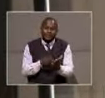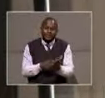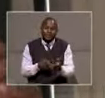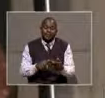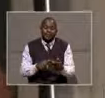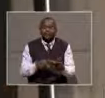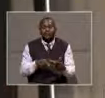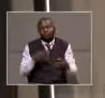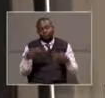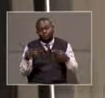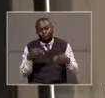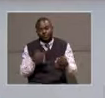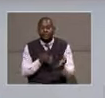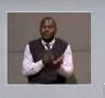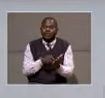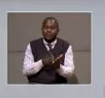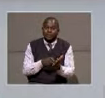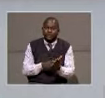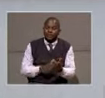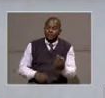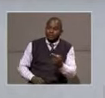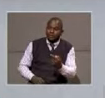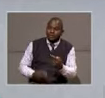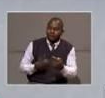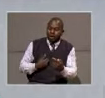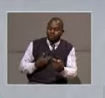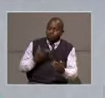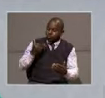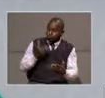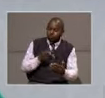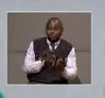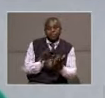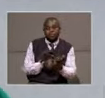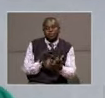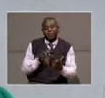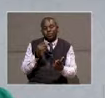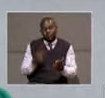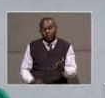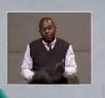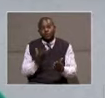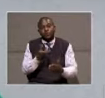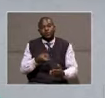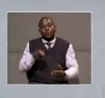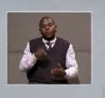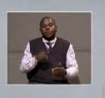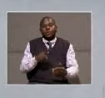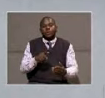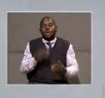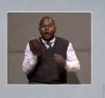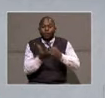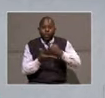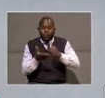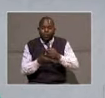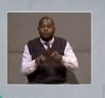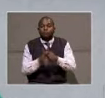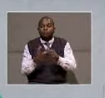affordable seed. So when we have good seed, it means that we are going to increase productivity or yields. Then of course we